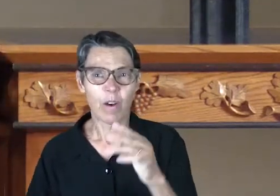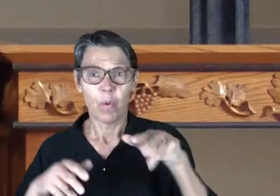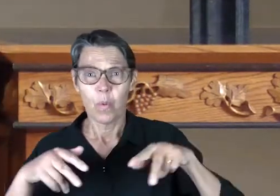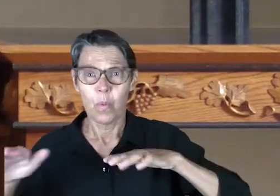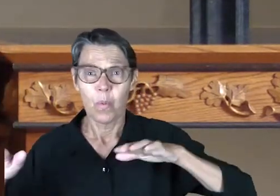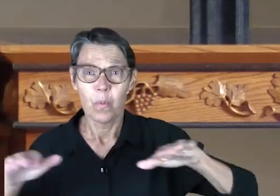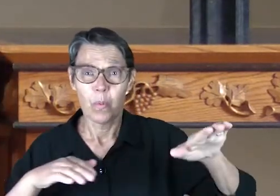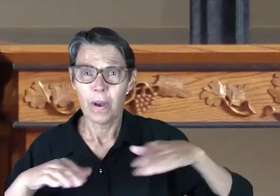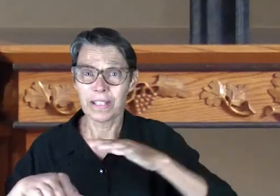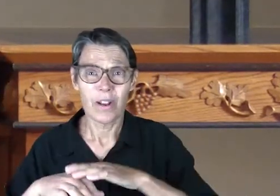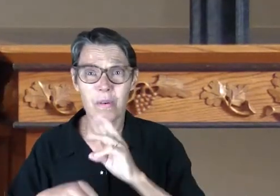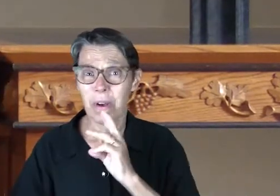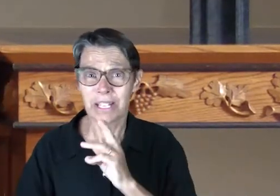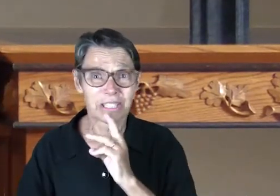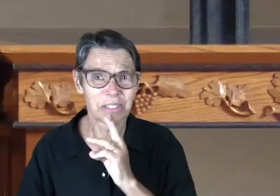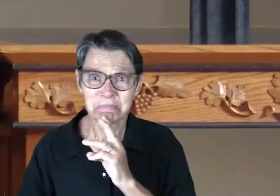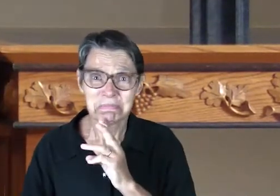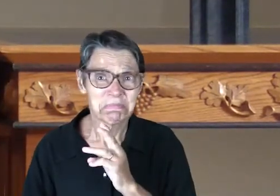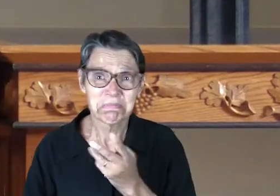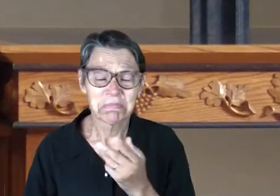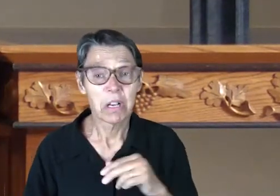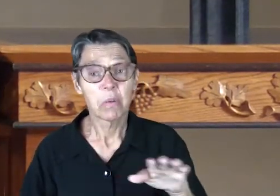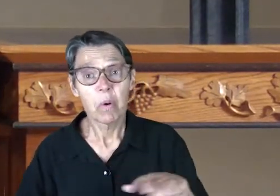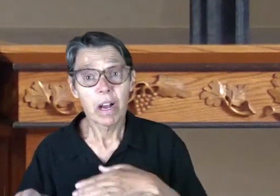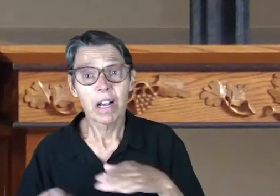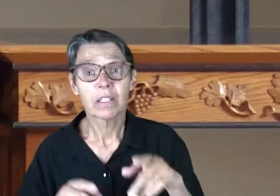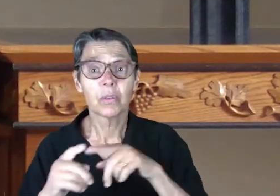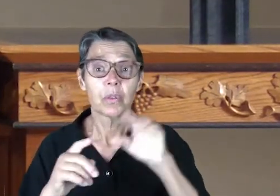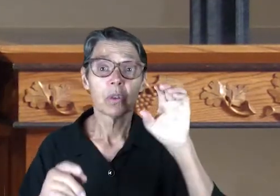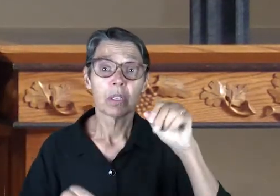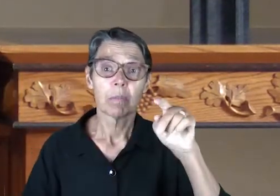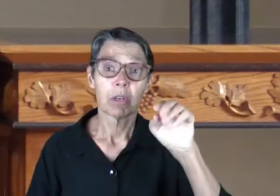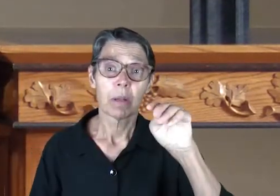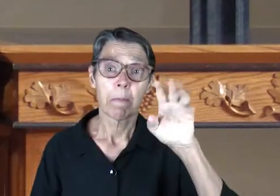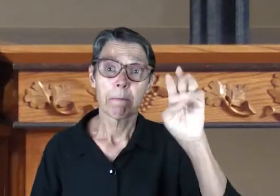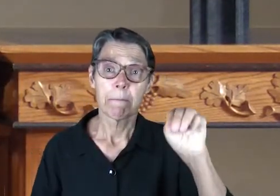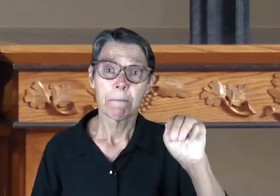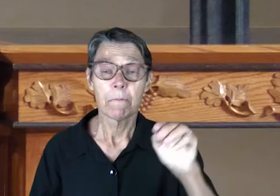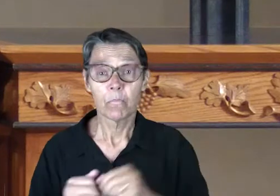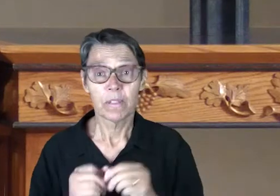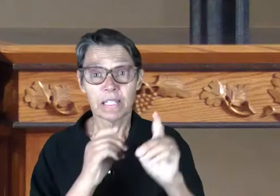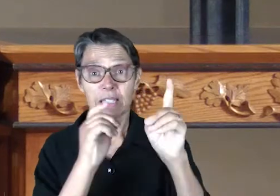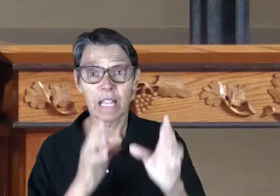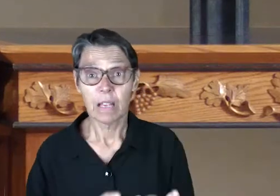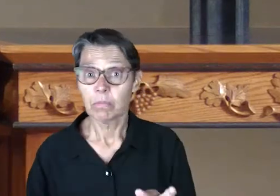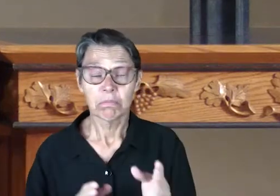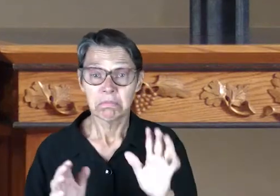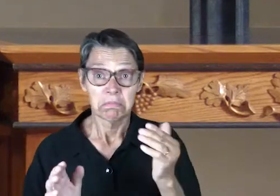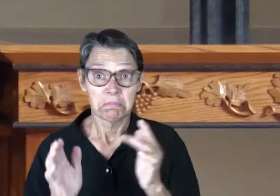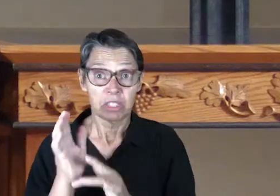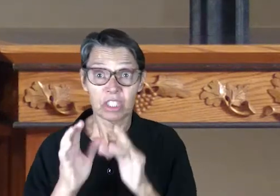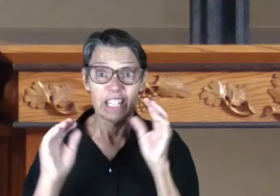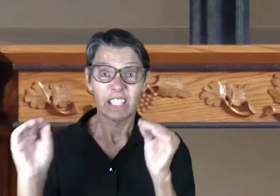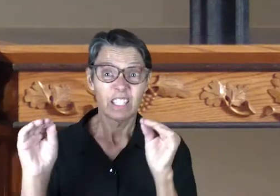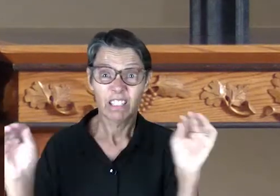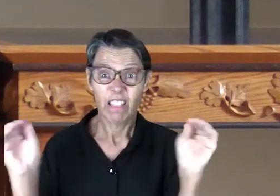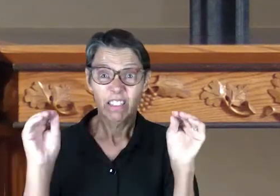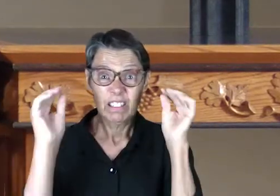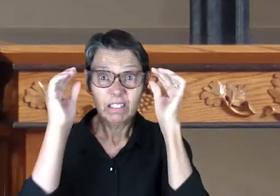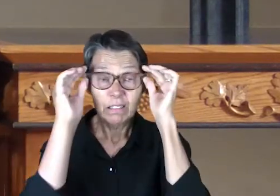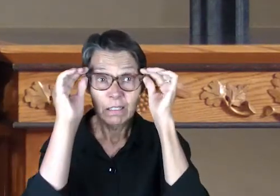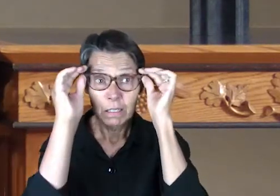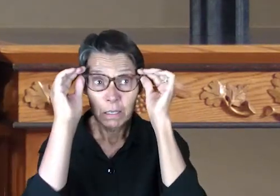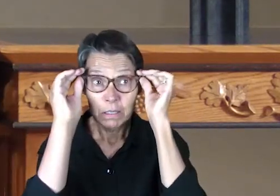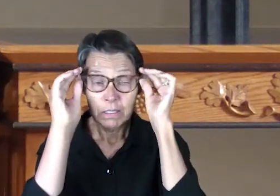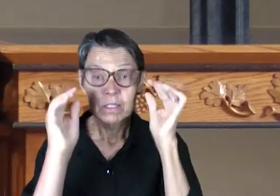on water in our scripture today. He's walking through Galilee on their way to Capernaum with the disciples. And he doesn't seem to even be teaching at